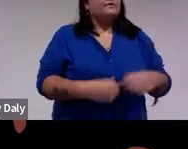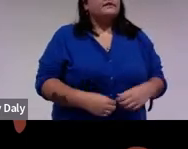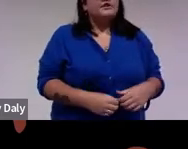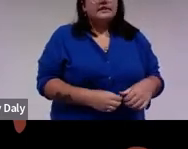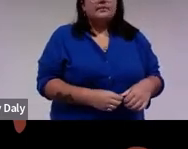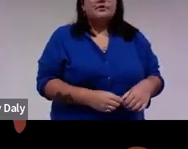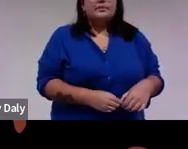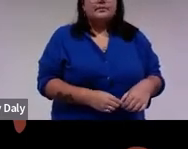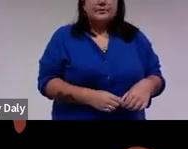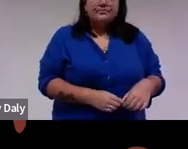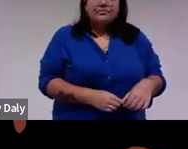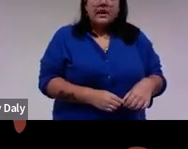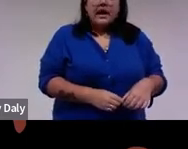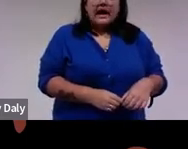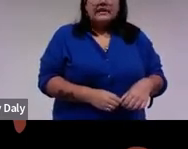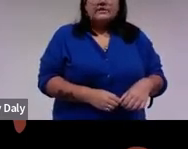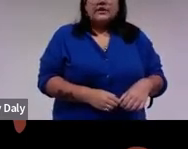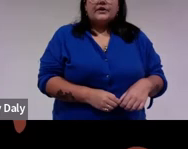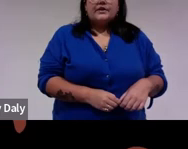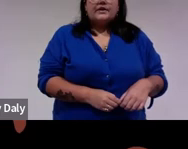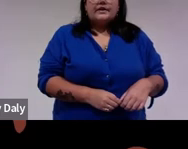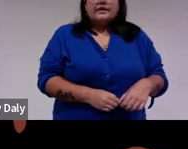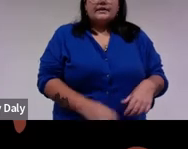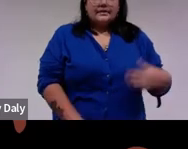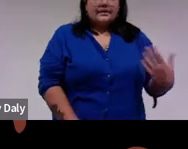when we have discussions as Aboriginal people. And so